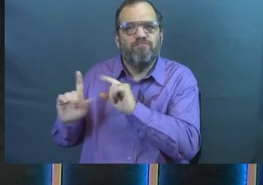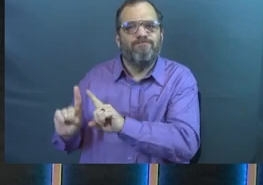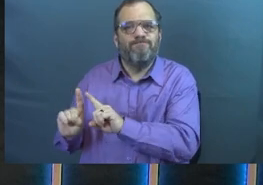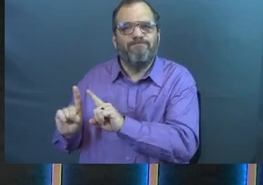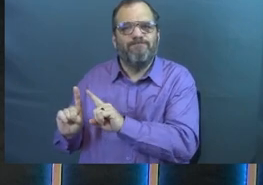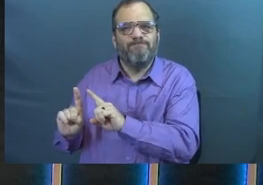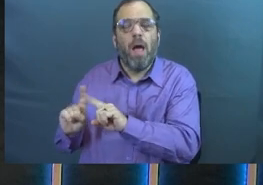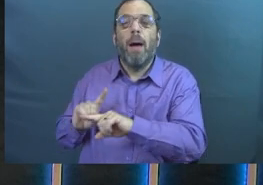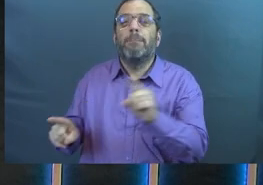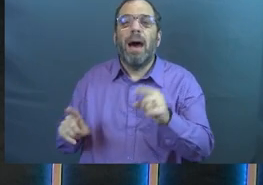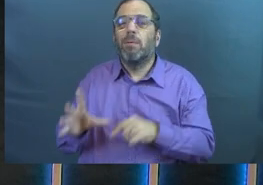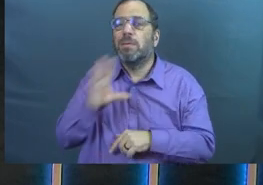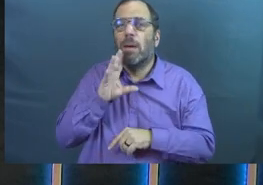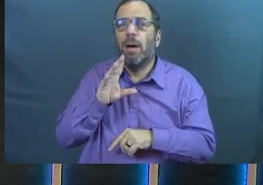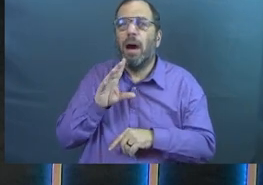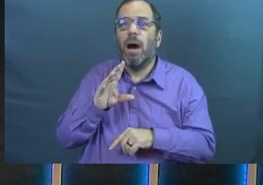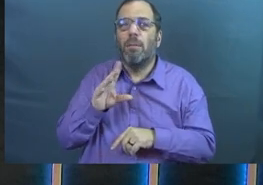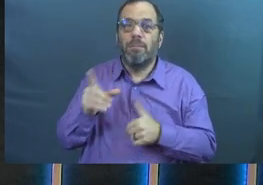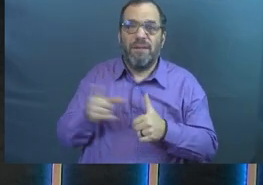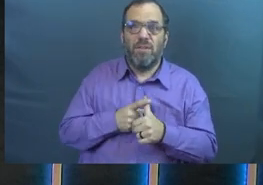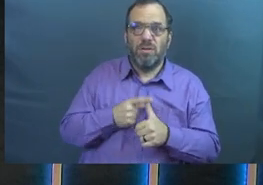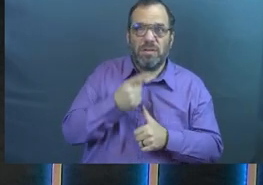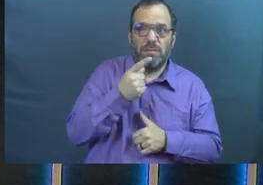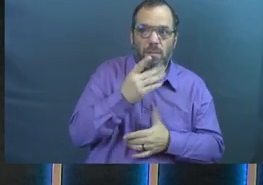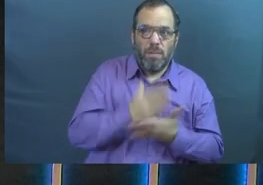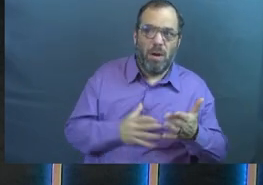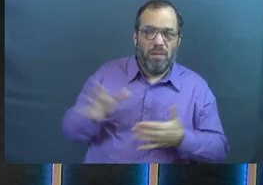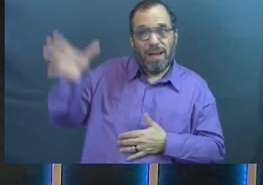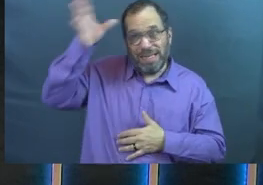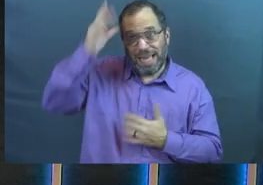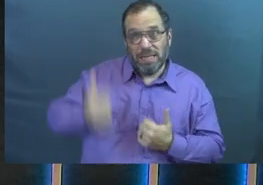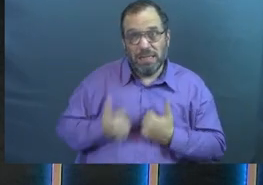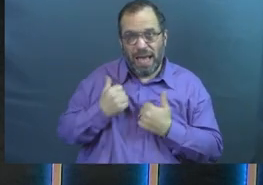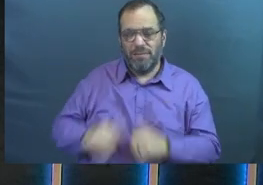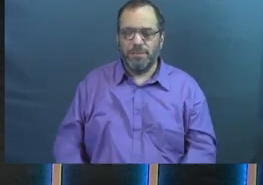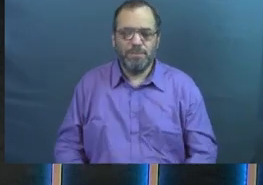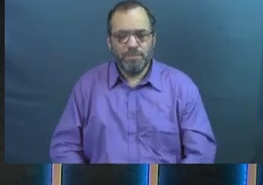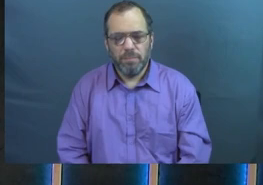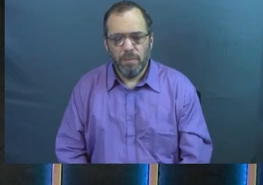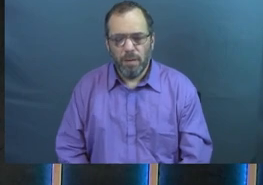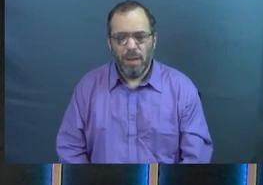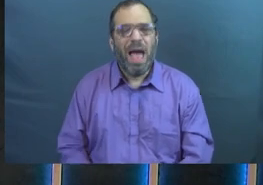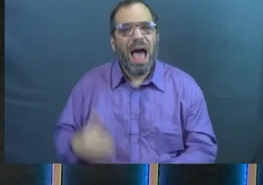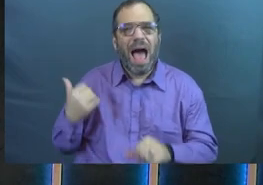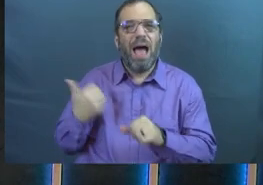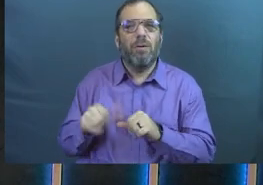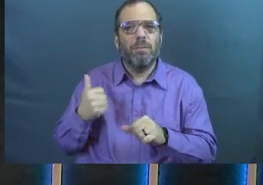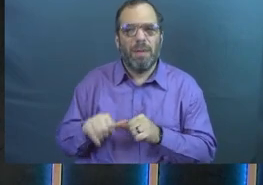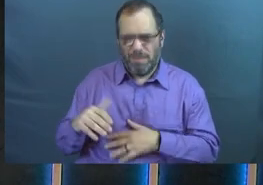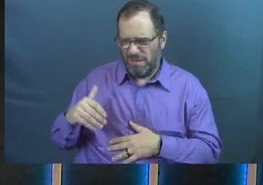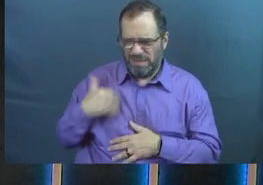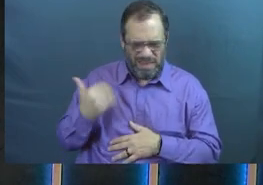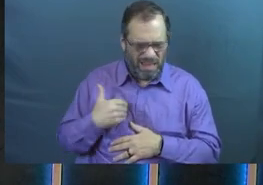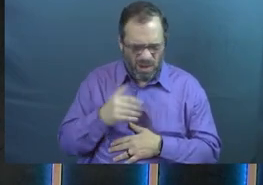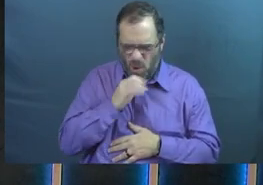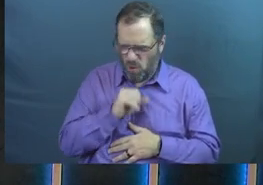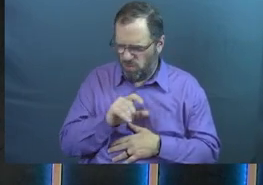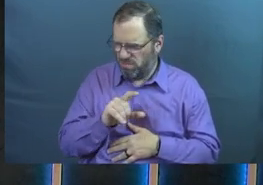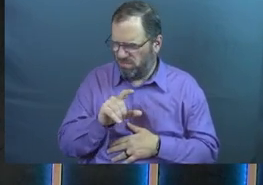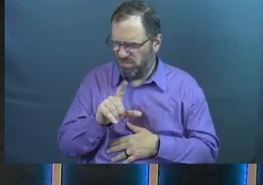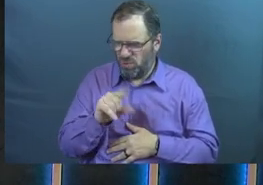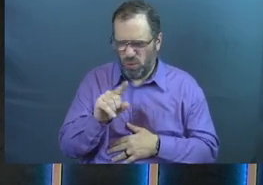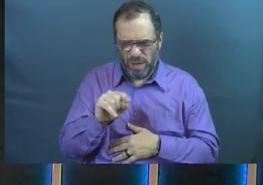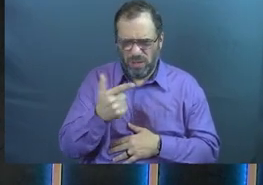But I want to speak about something out of that first half. Because I remember being in my early 20s,